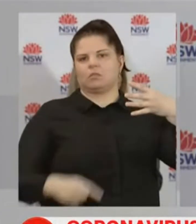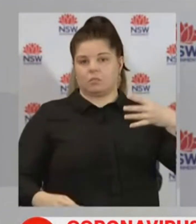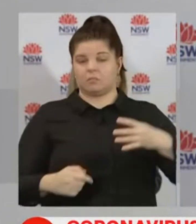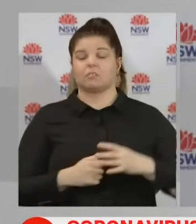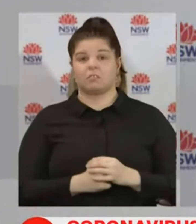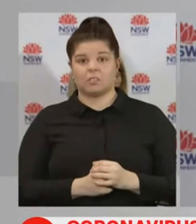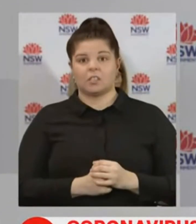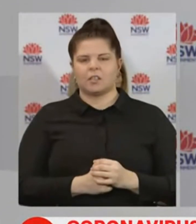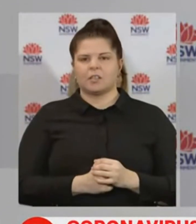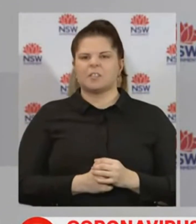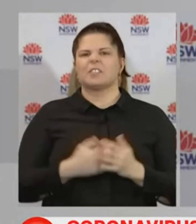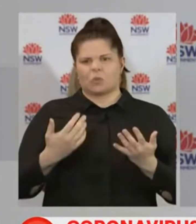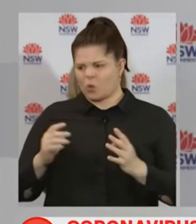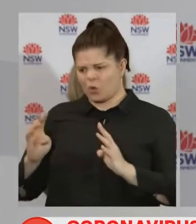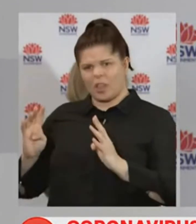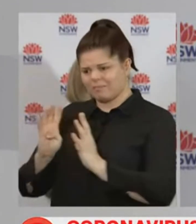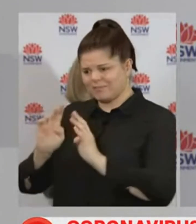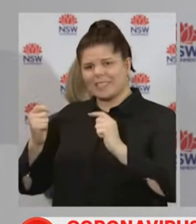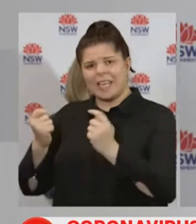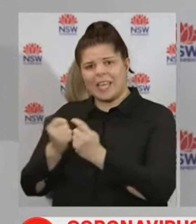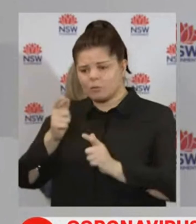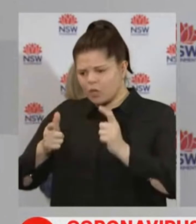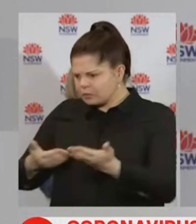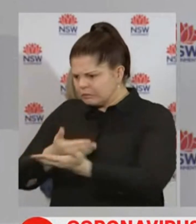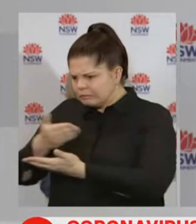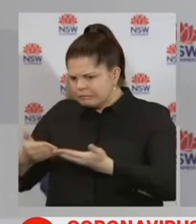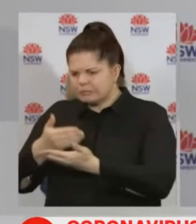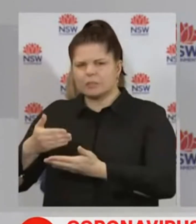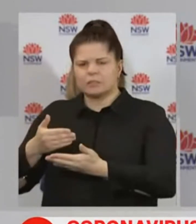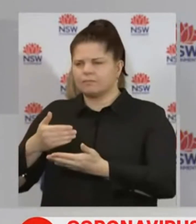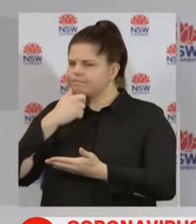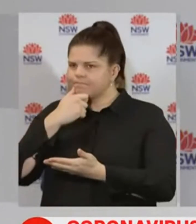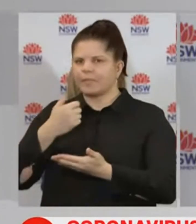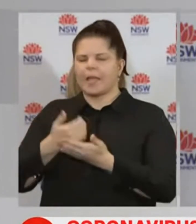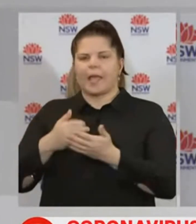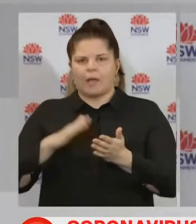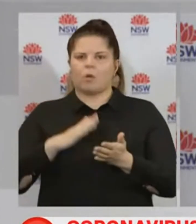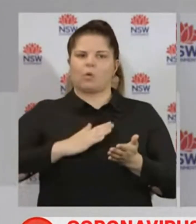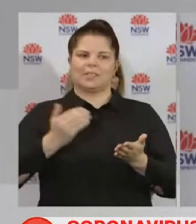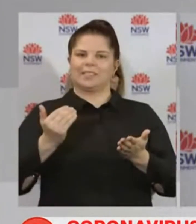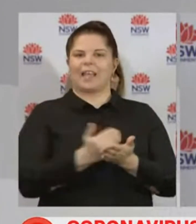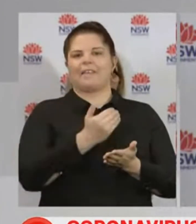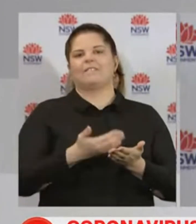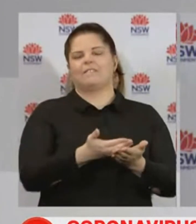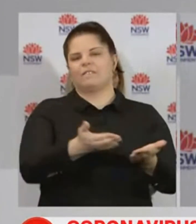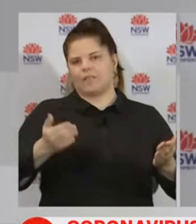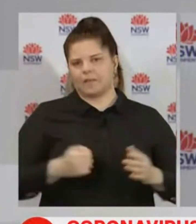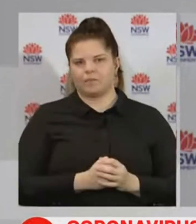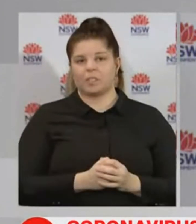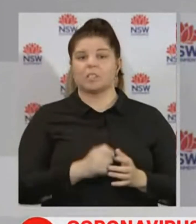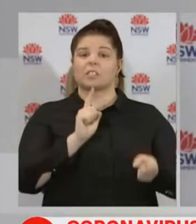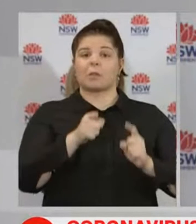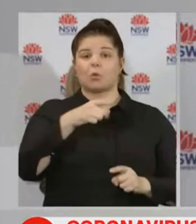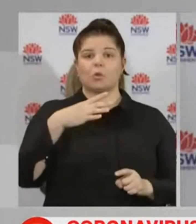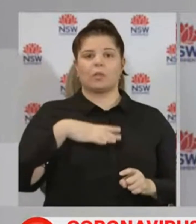is working day and night to make sure we have a COVID-safe transport network. But it might mean adjustment. It might mean you considering different